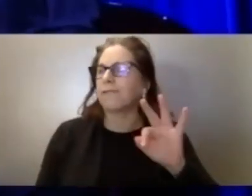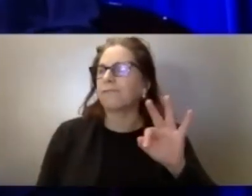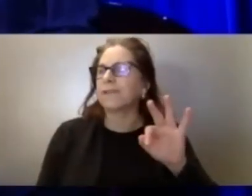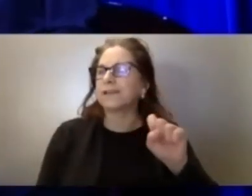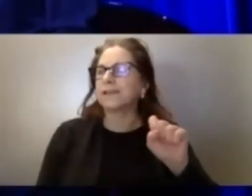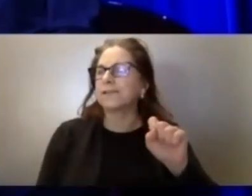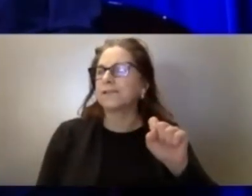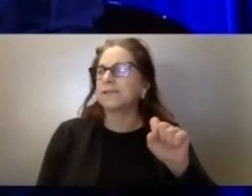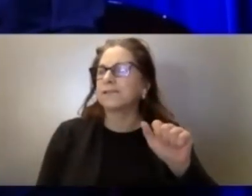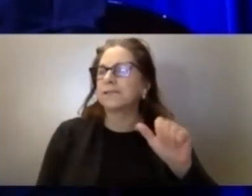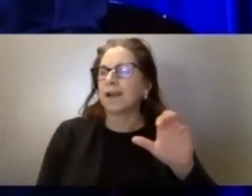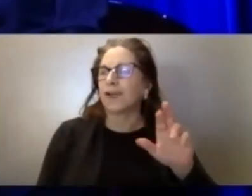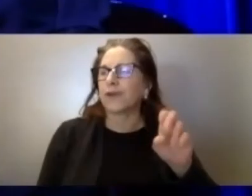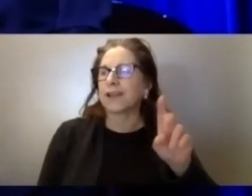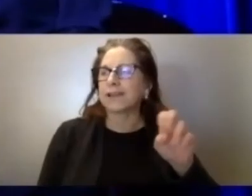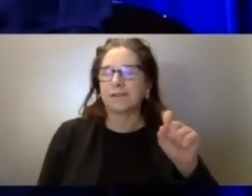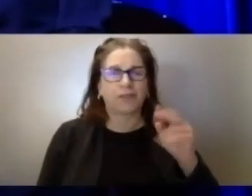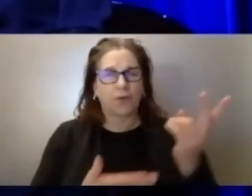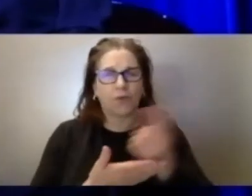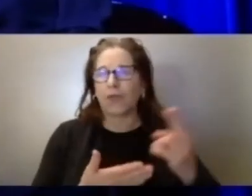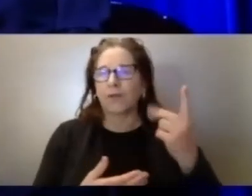a warning to the people.